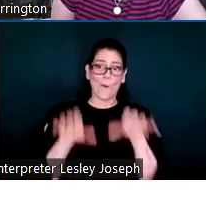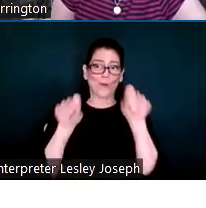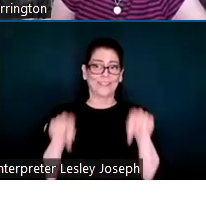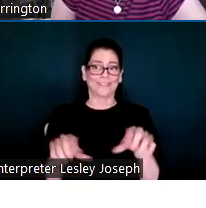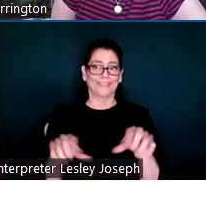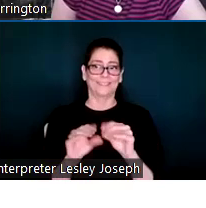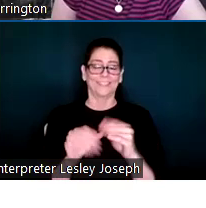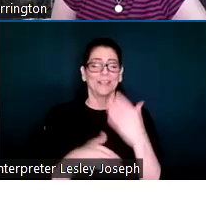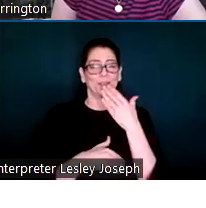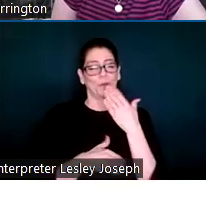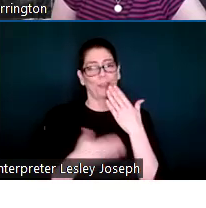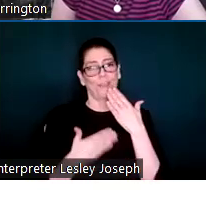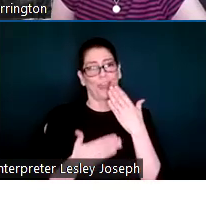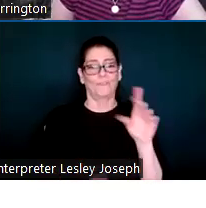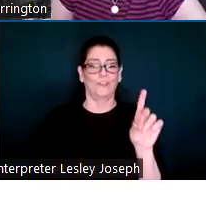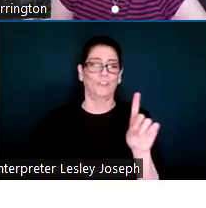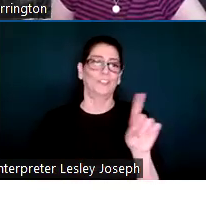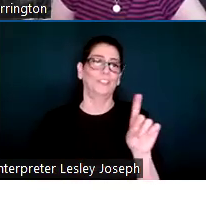the DTAC in supporting what